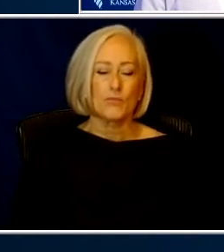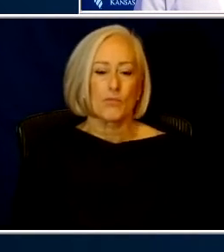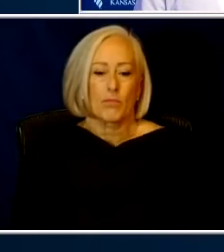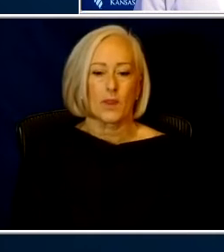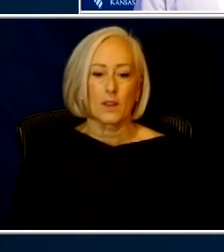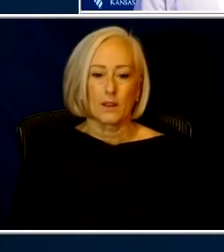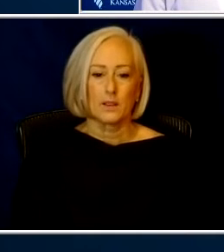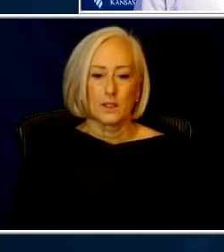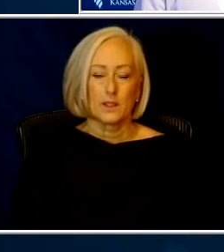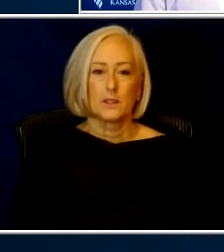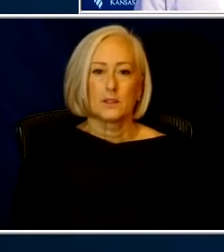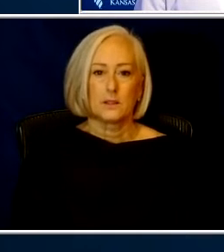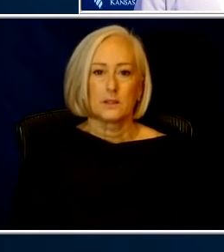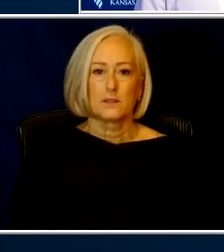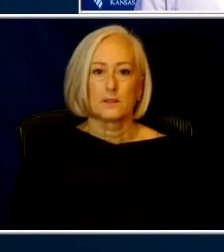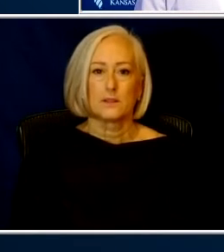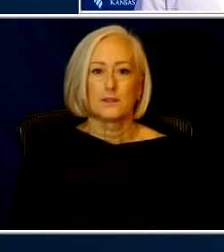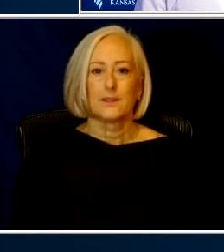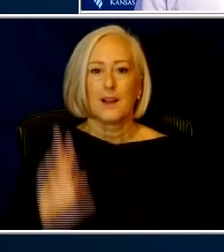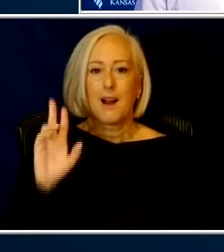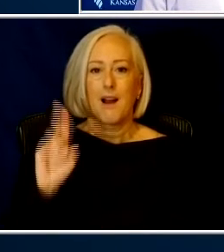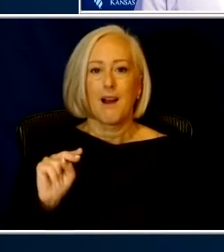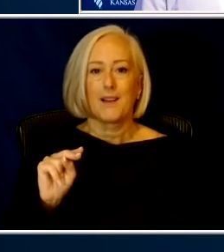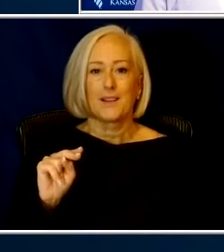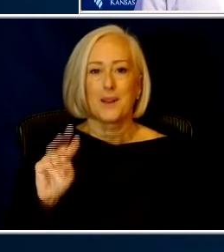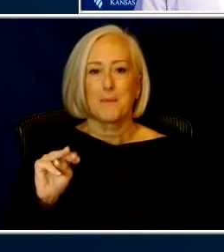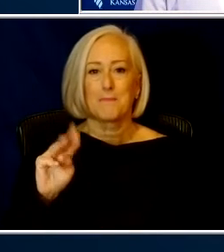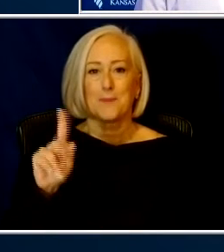But don't forget to unmute.